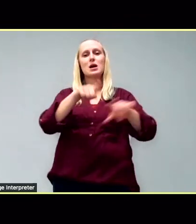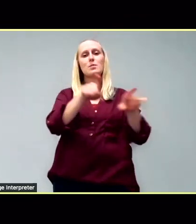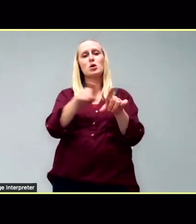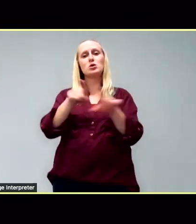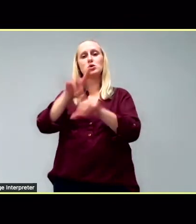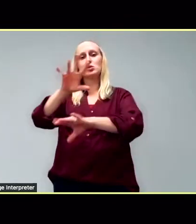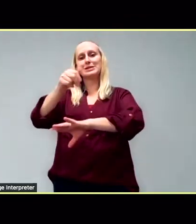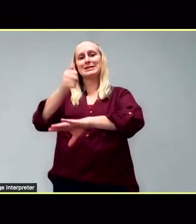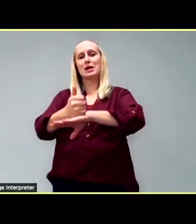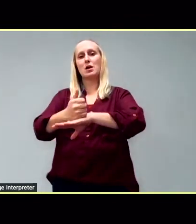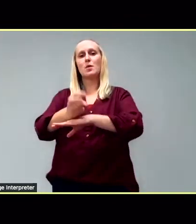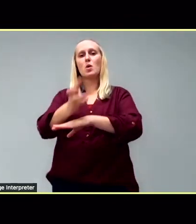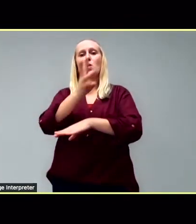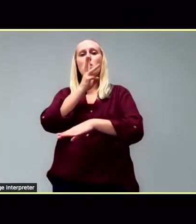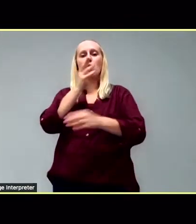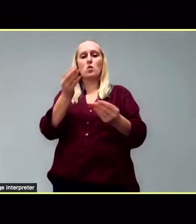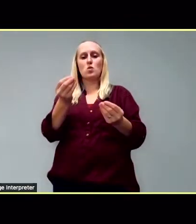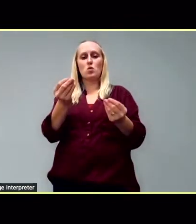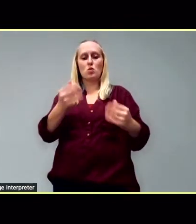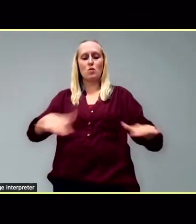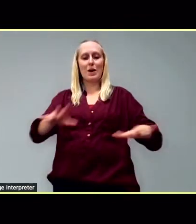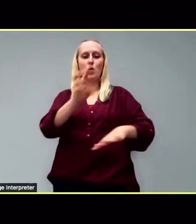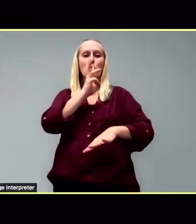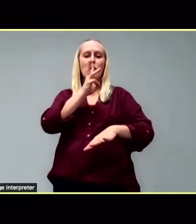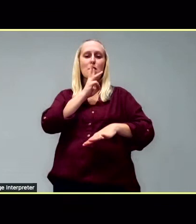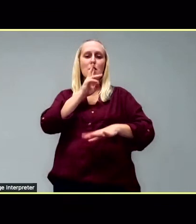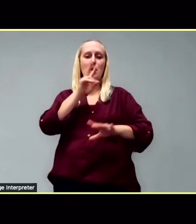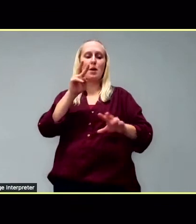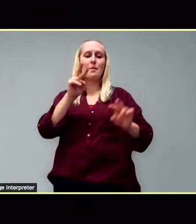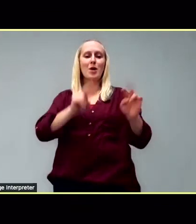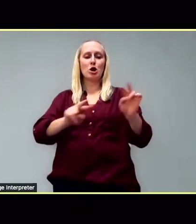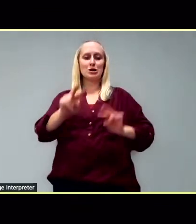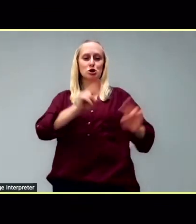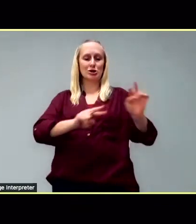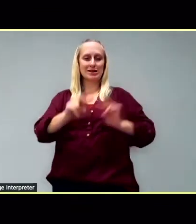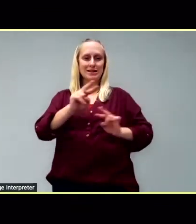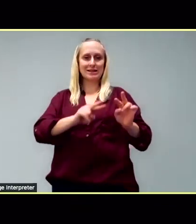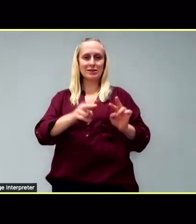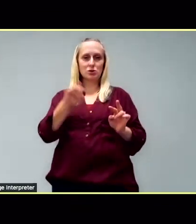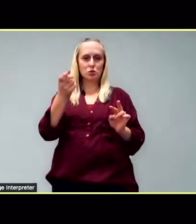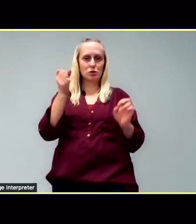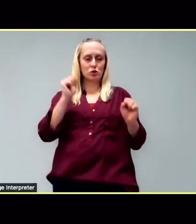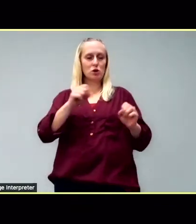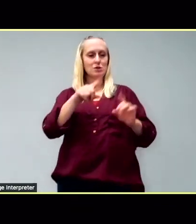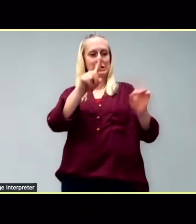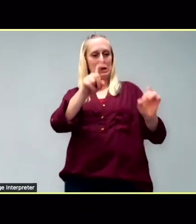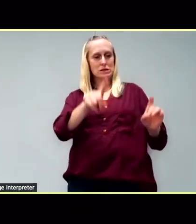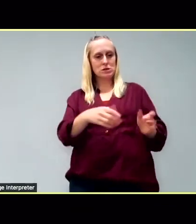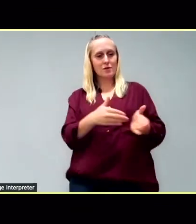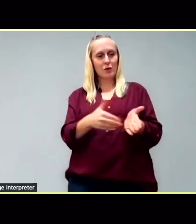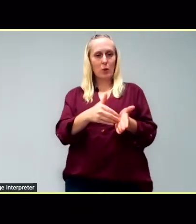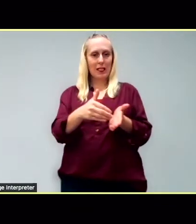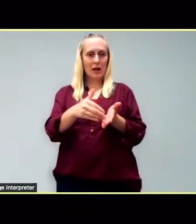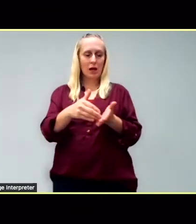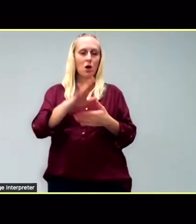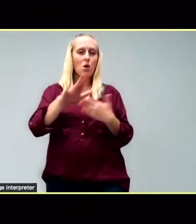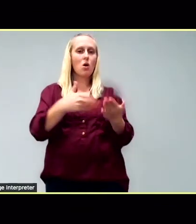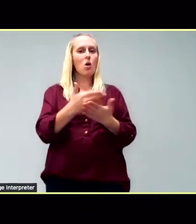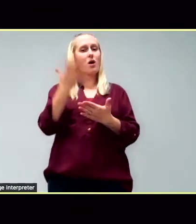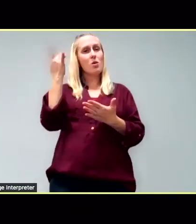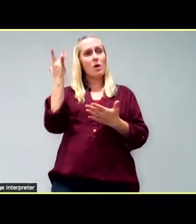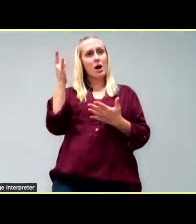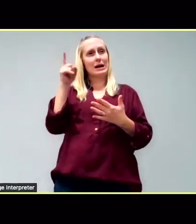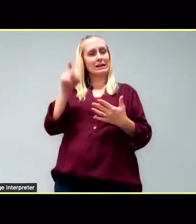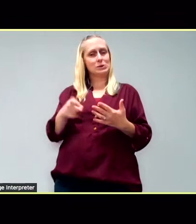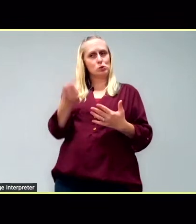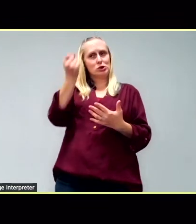groundwater monitoring well network that consisted of three monitoring wells in the shallow water bearing unit. And all of this was to get an idea of